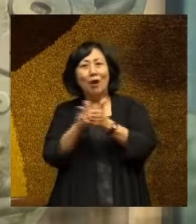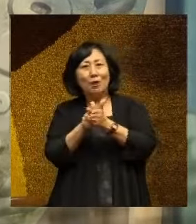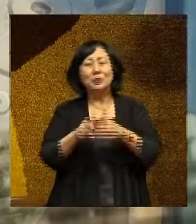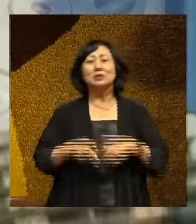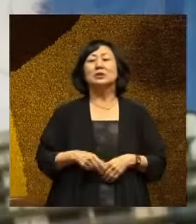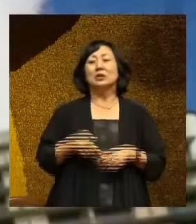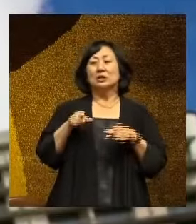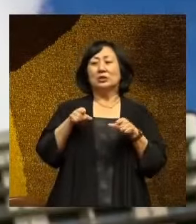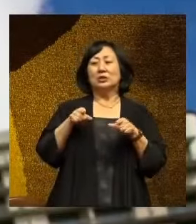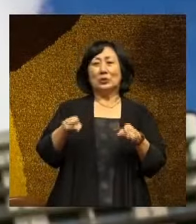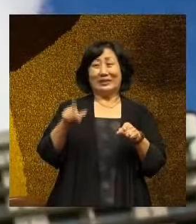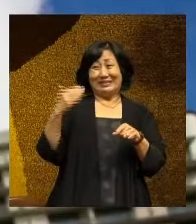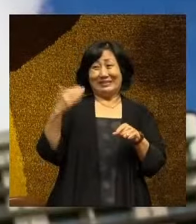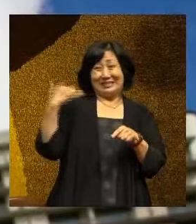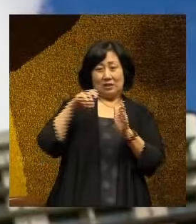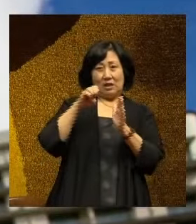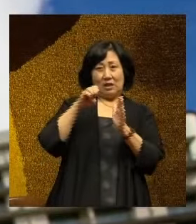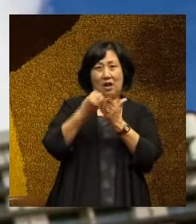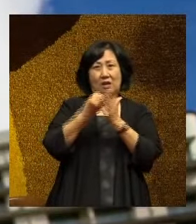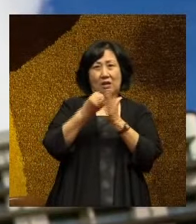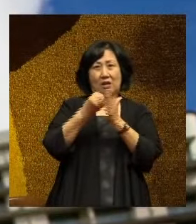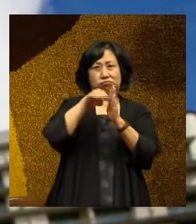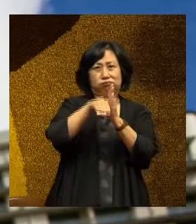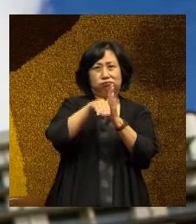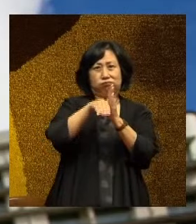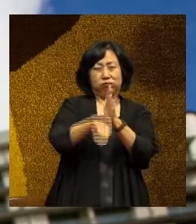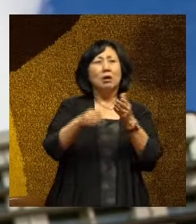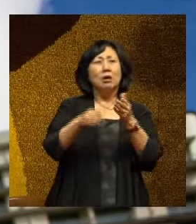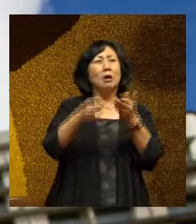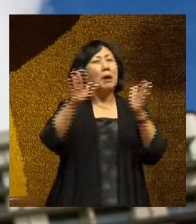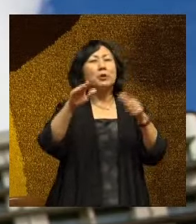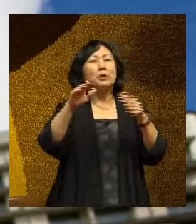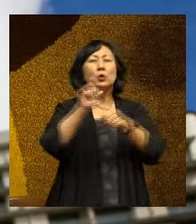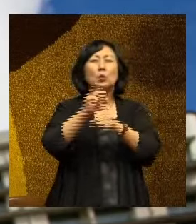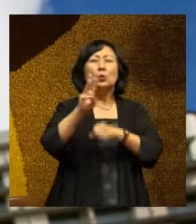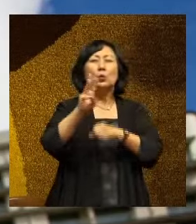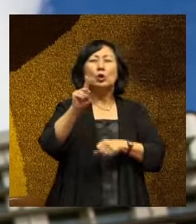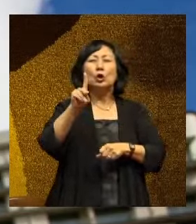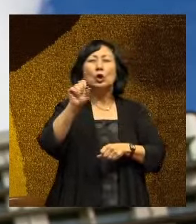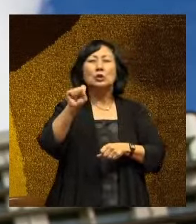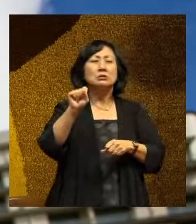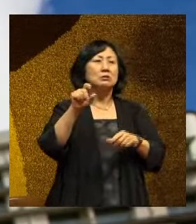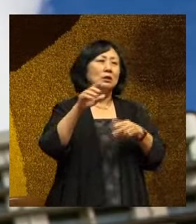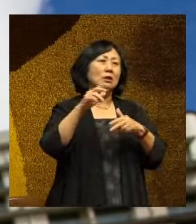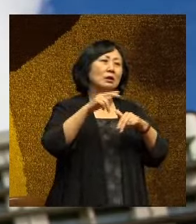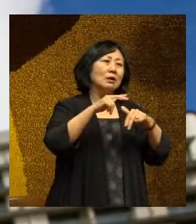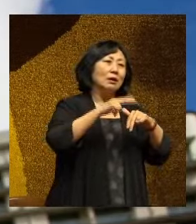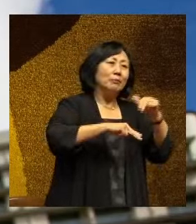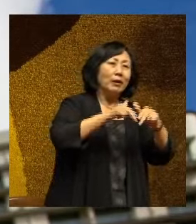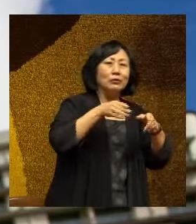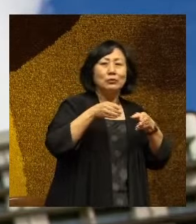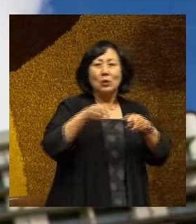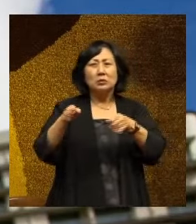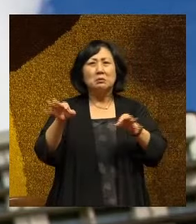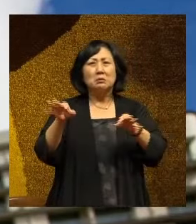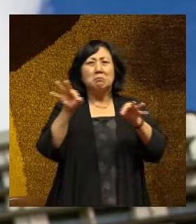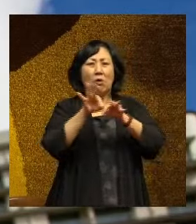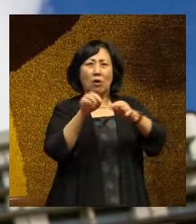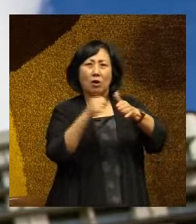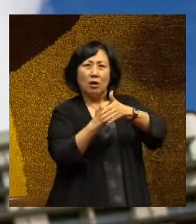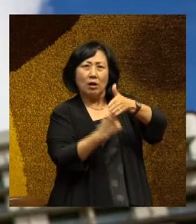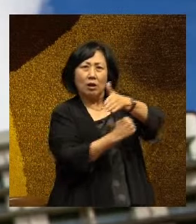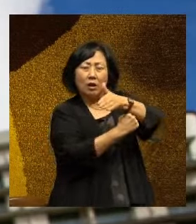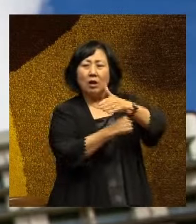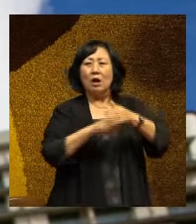economic downturn, public works projects not only build critical infrastructure, but they also provide a shot in the